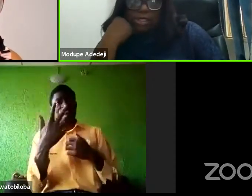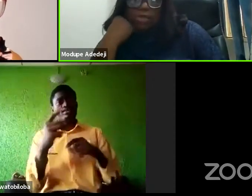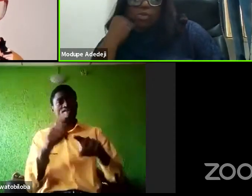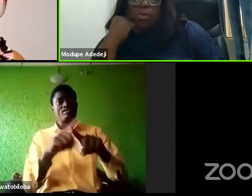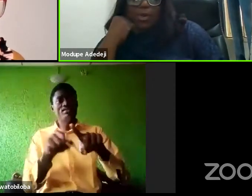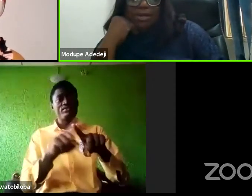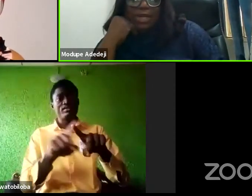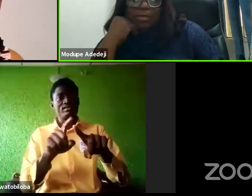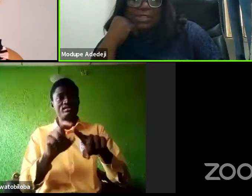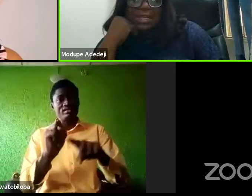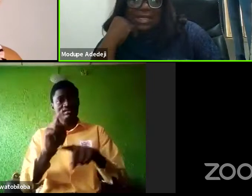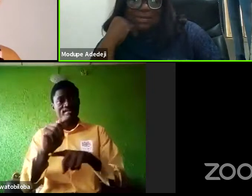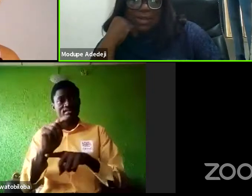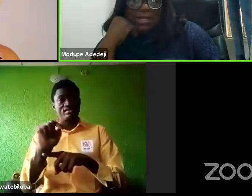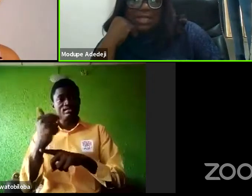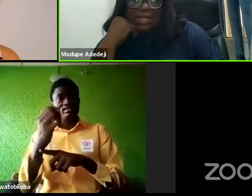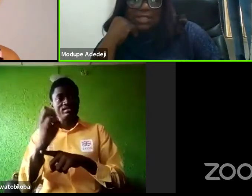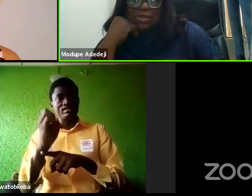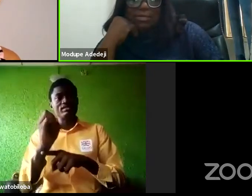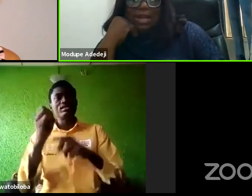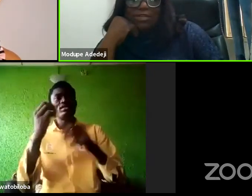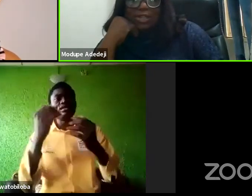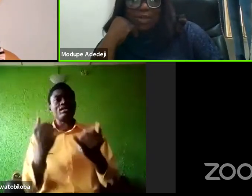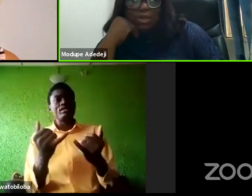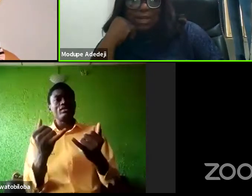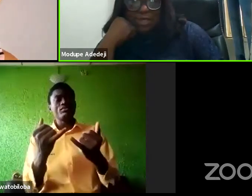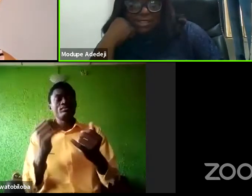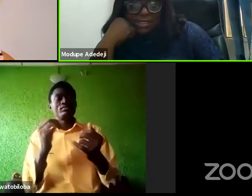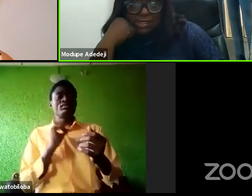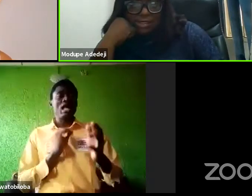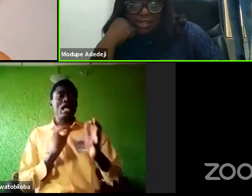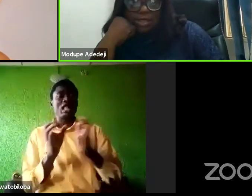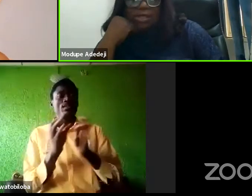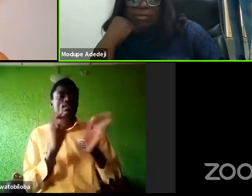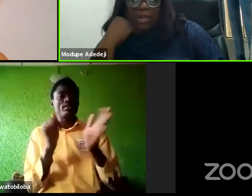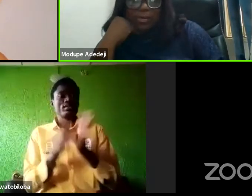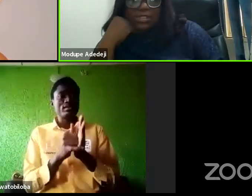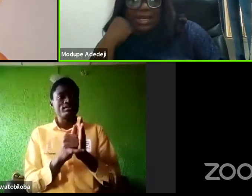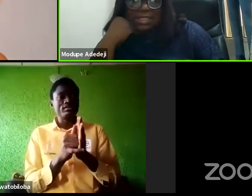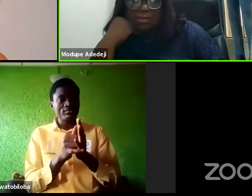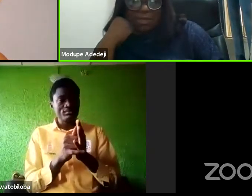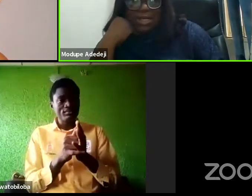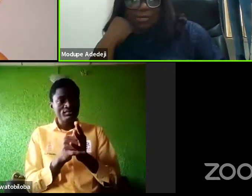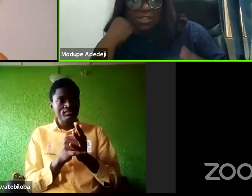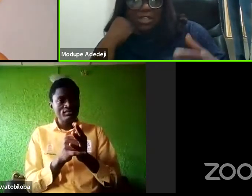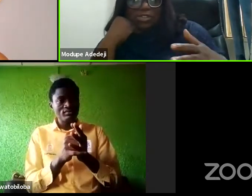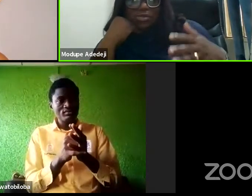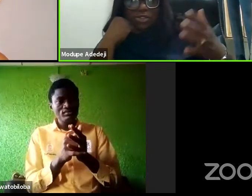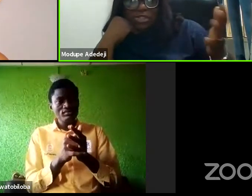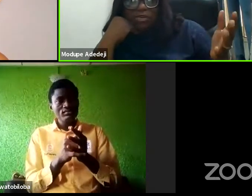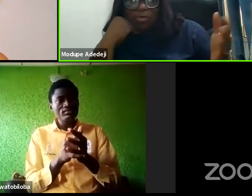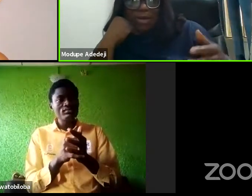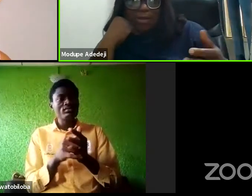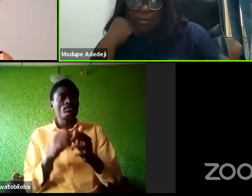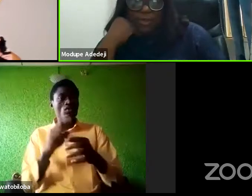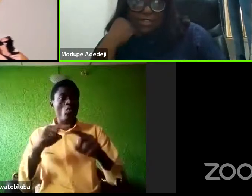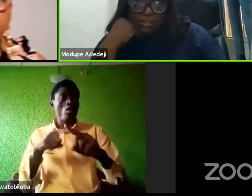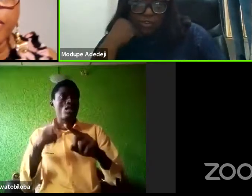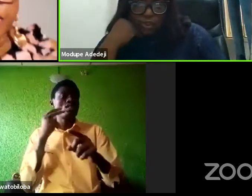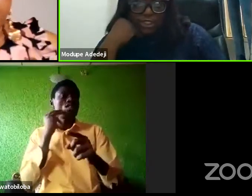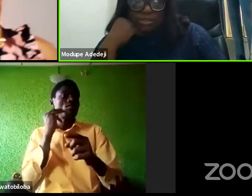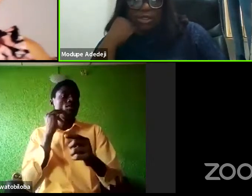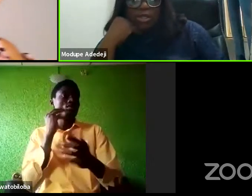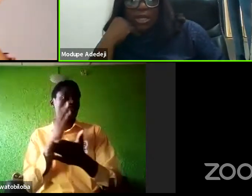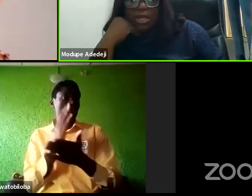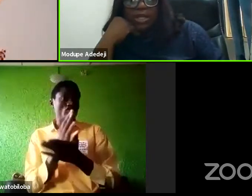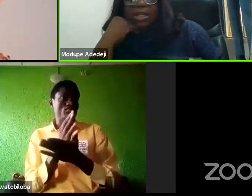postmenopause. So perimenopause, I explained that you can be having irregular menses. Menopause, I explained, I'm just trying to reiterate for probably people that are